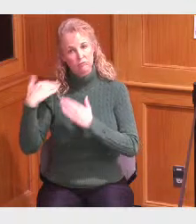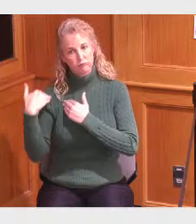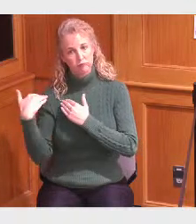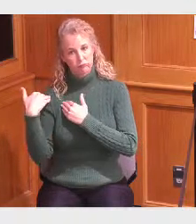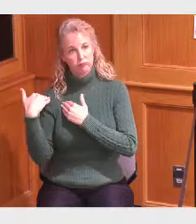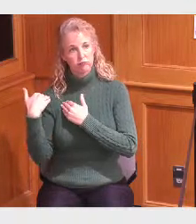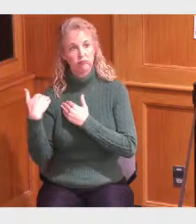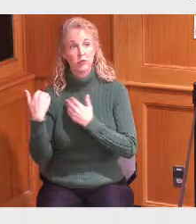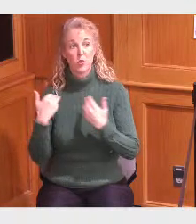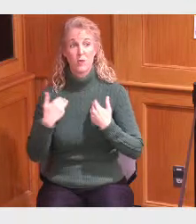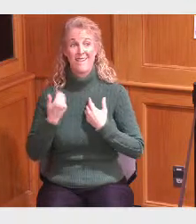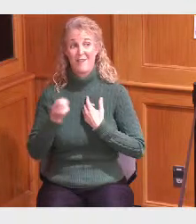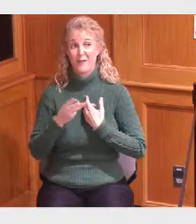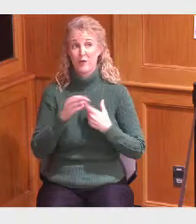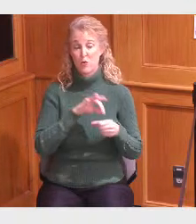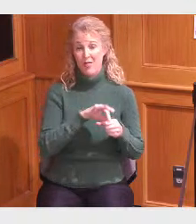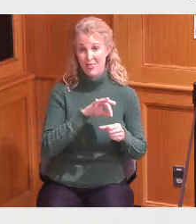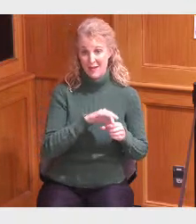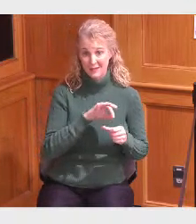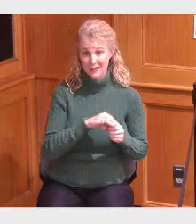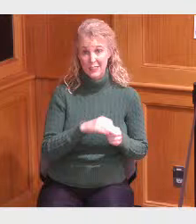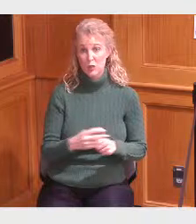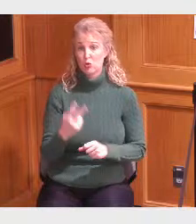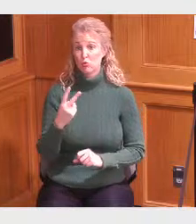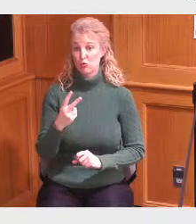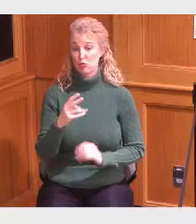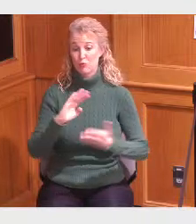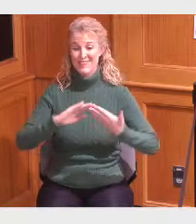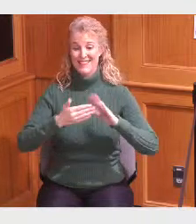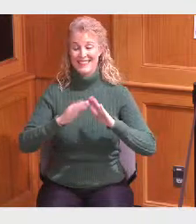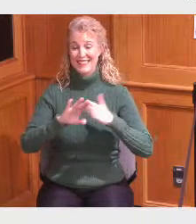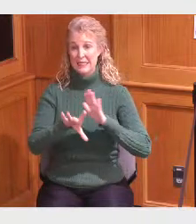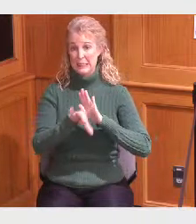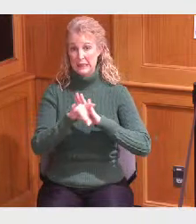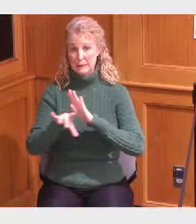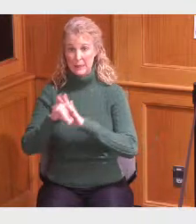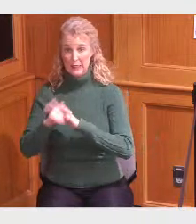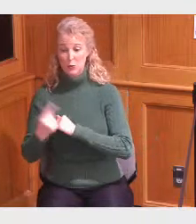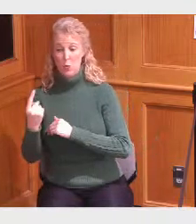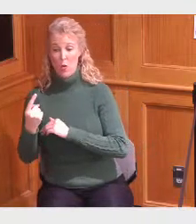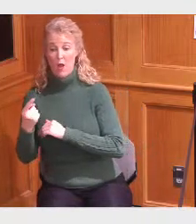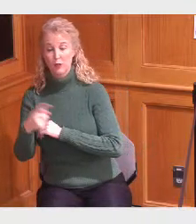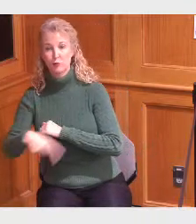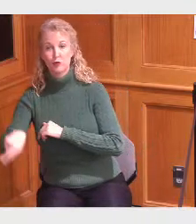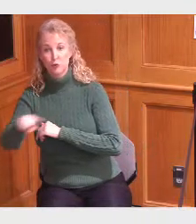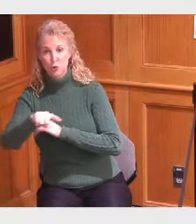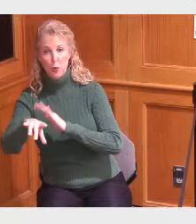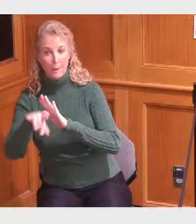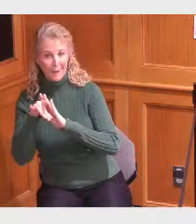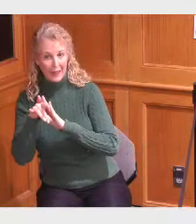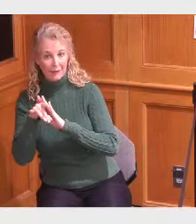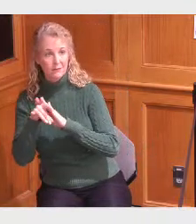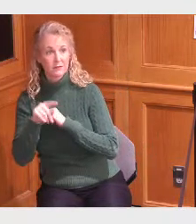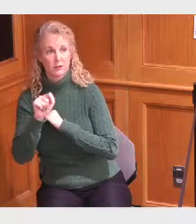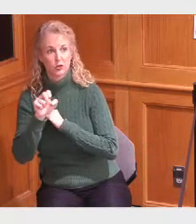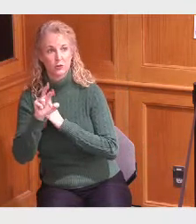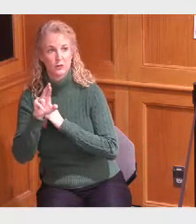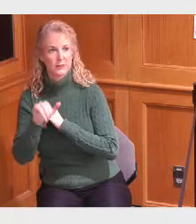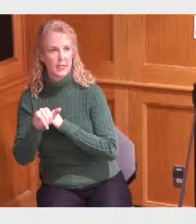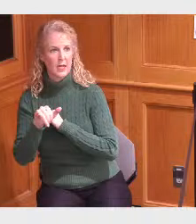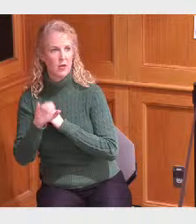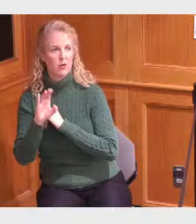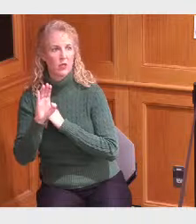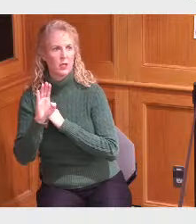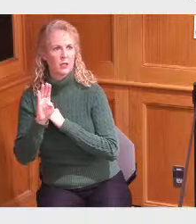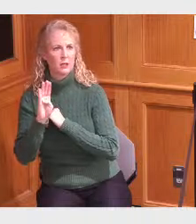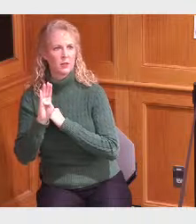by the property owners. 2 are appointed by the city. 1 by the county. Our representative is Harry Blanton. And 1